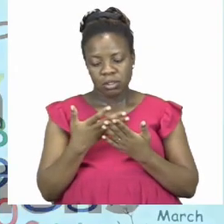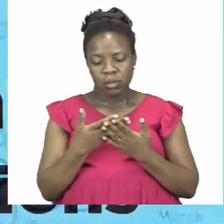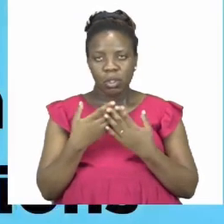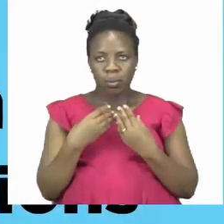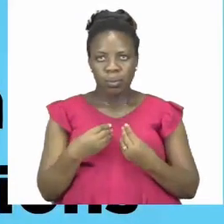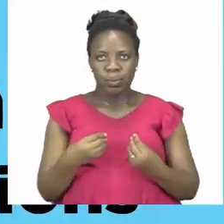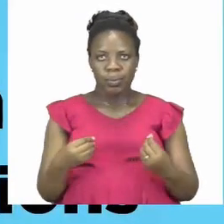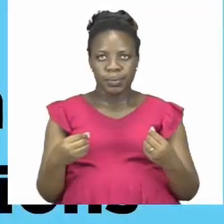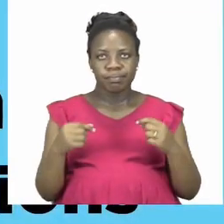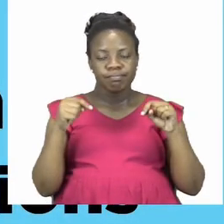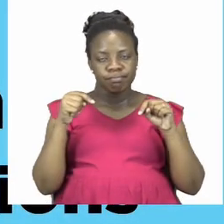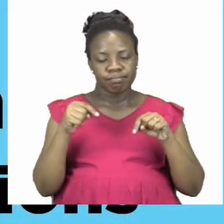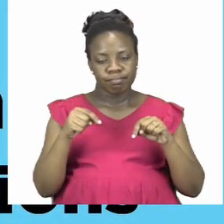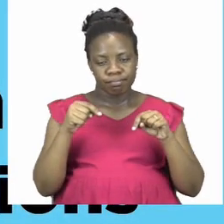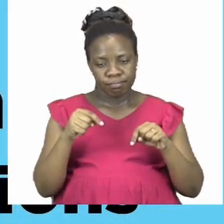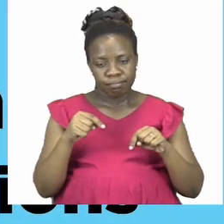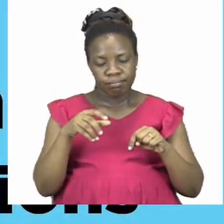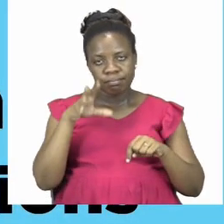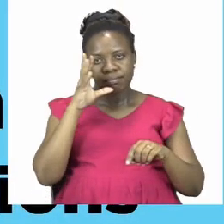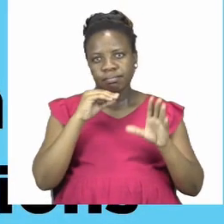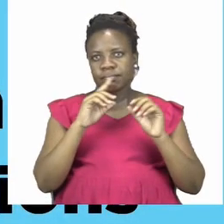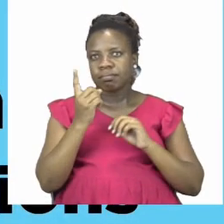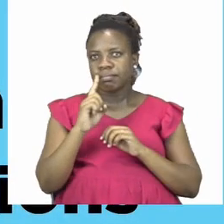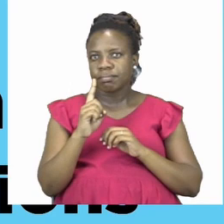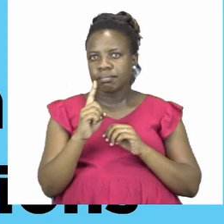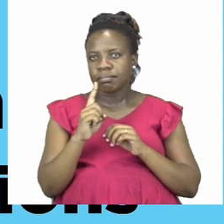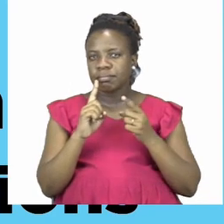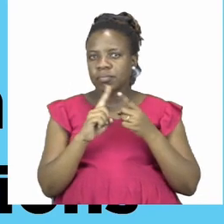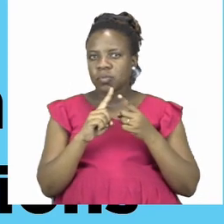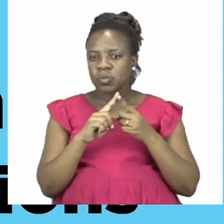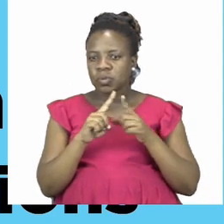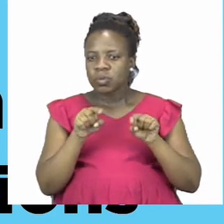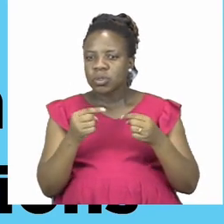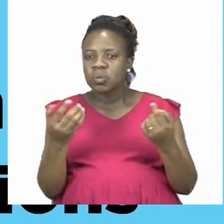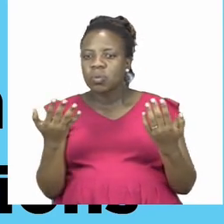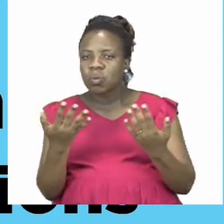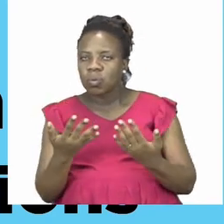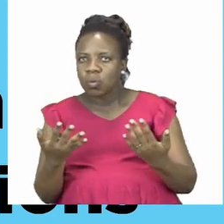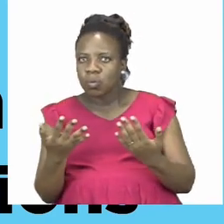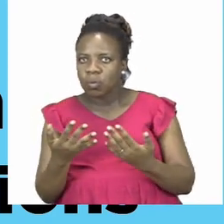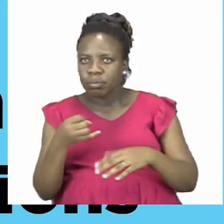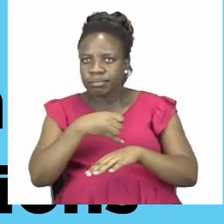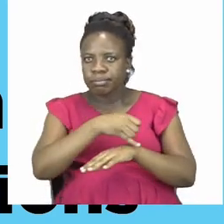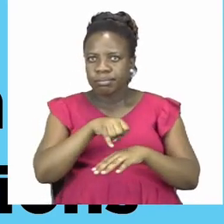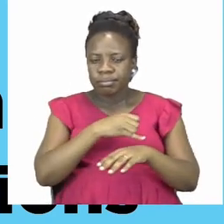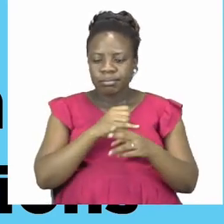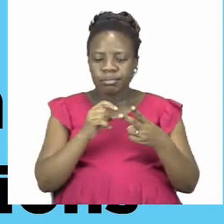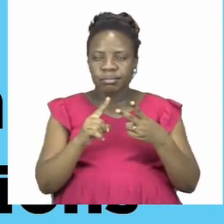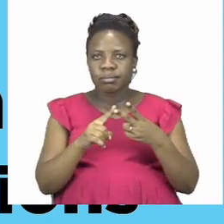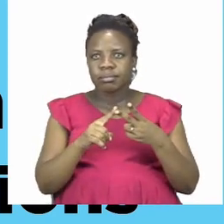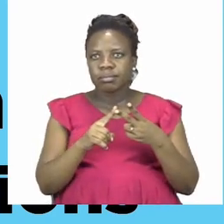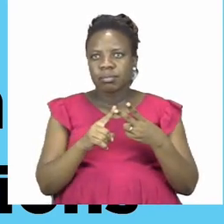anything else. For today's lesson, we will be doing prepositions of place, data handling,